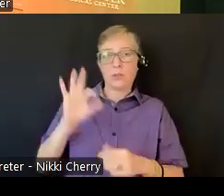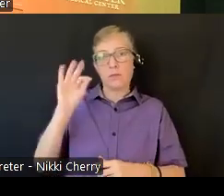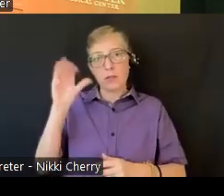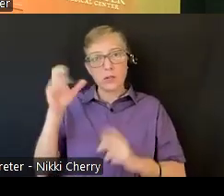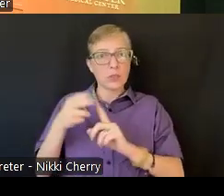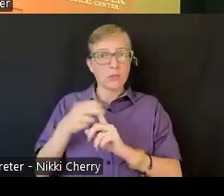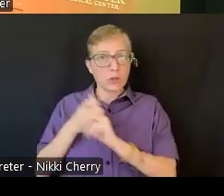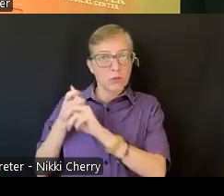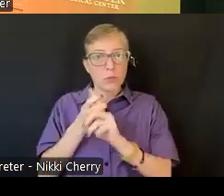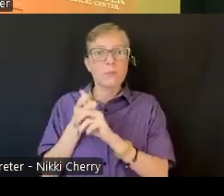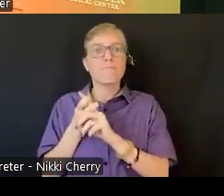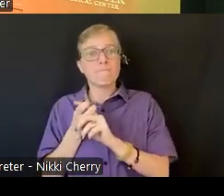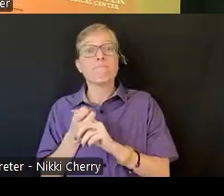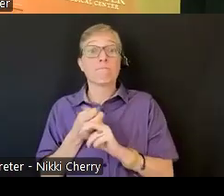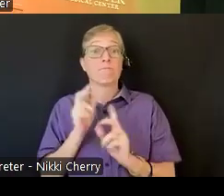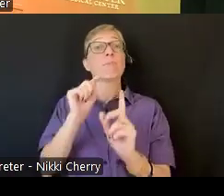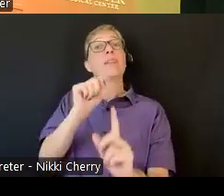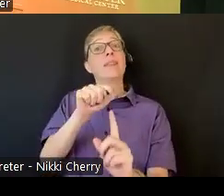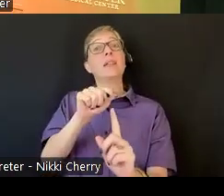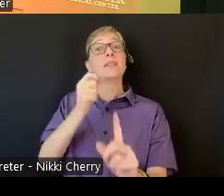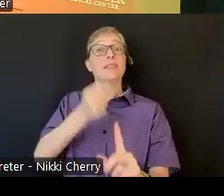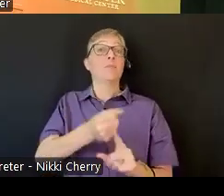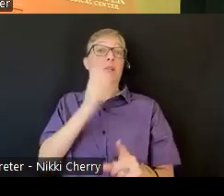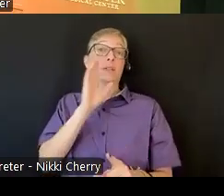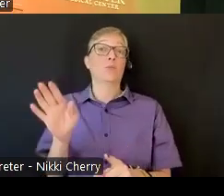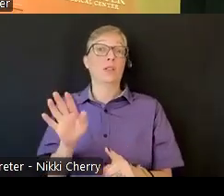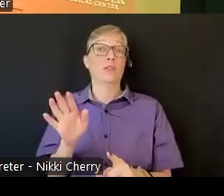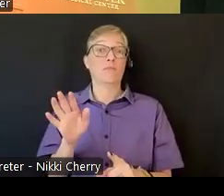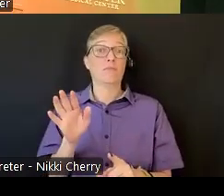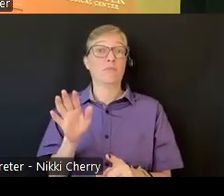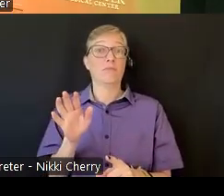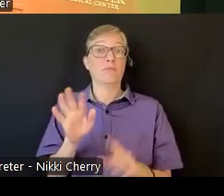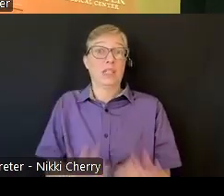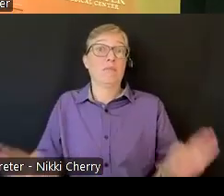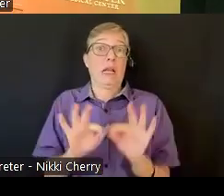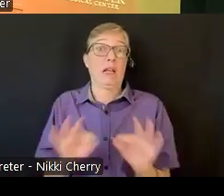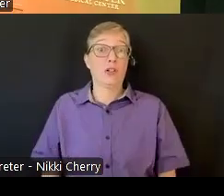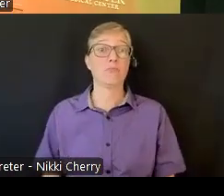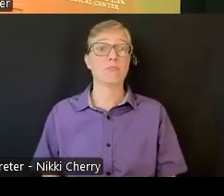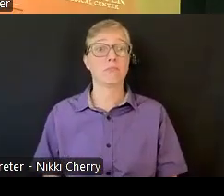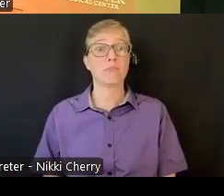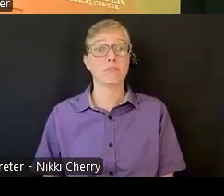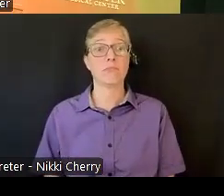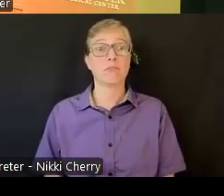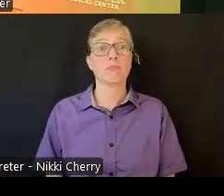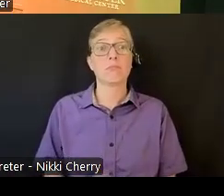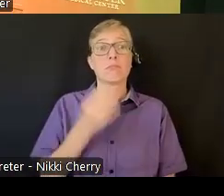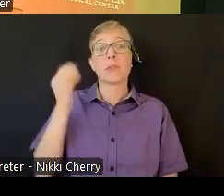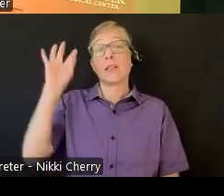will matter to us. And the other thing is, as the federal agencies